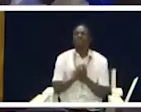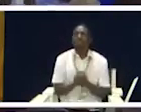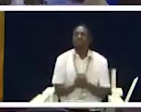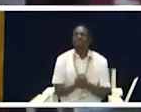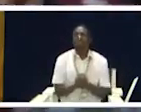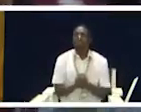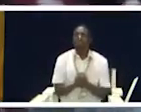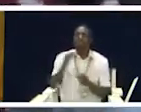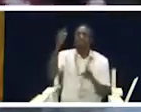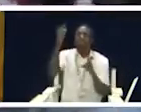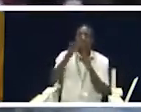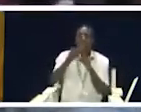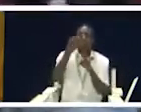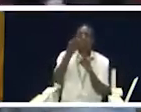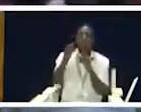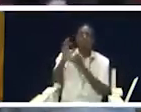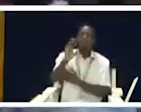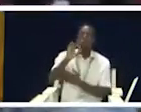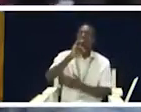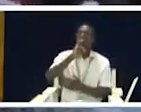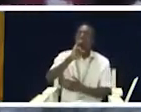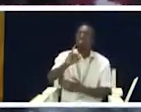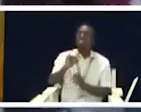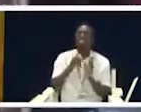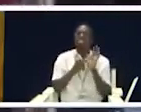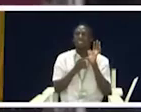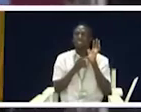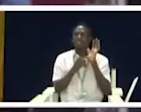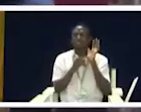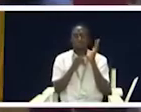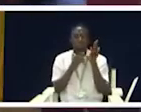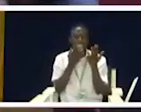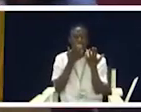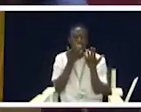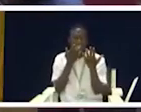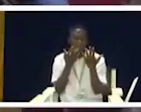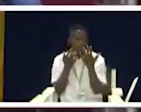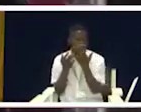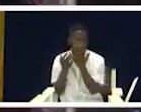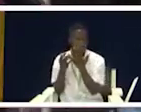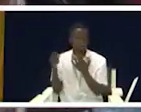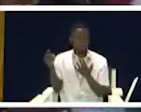The word of God is a mirror. You are changed.